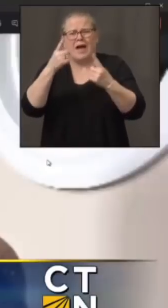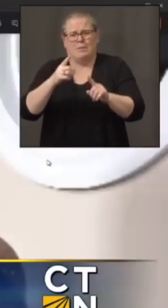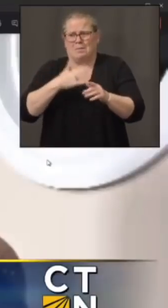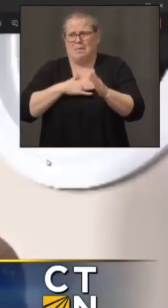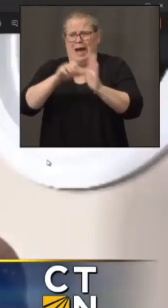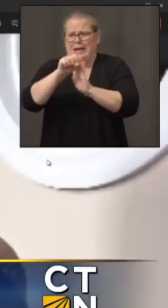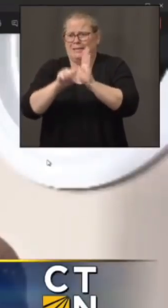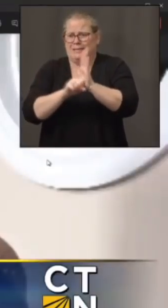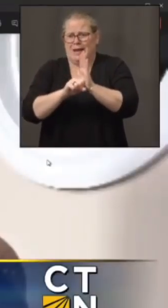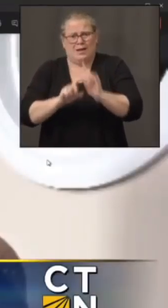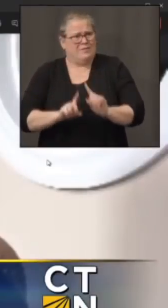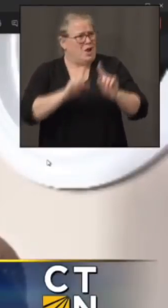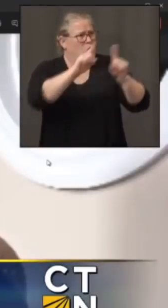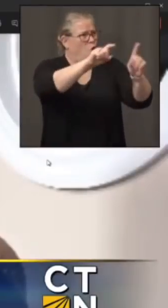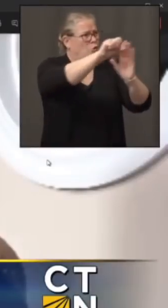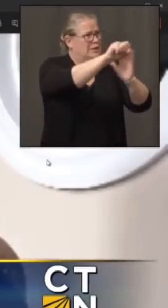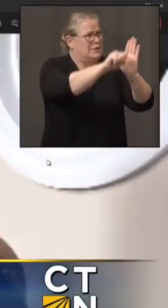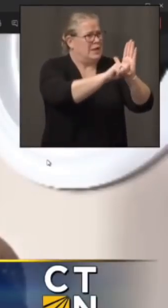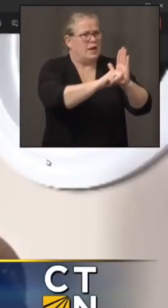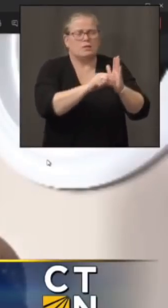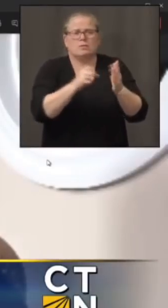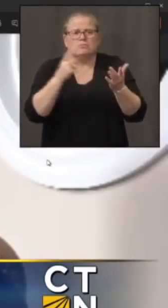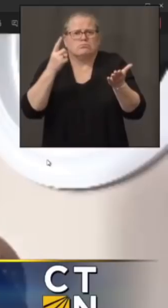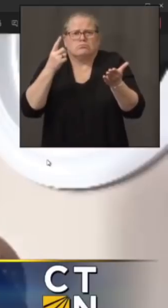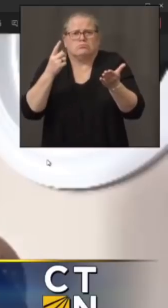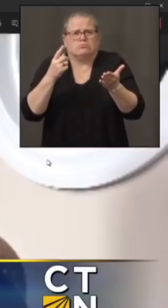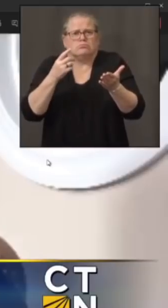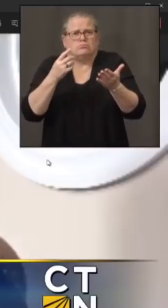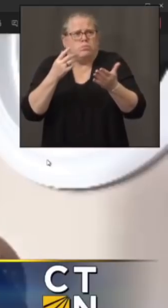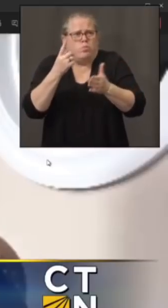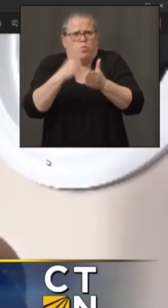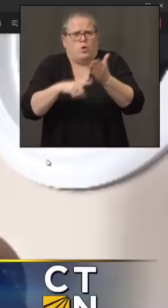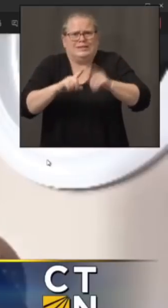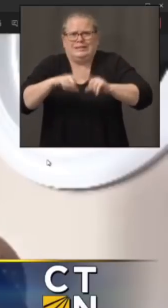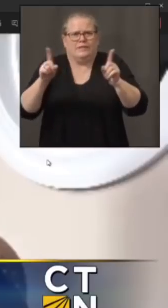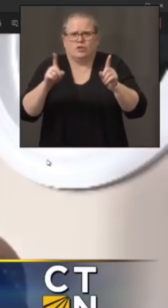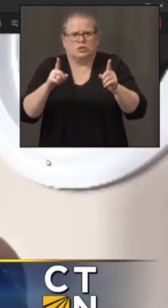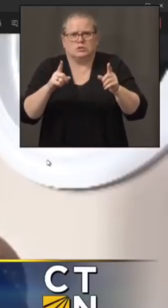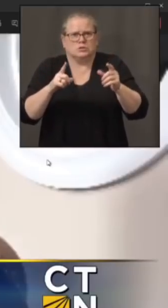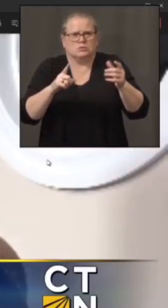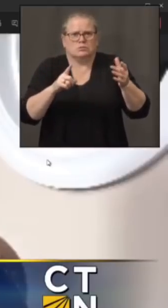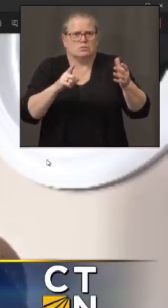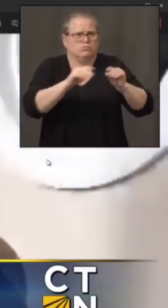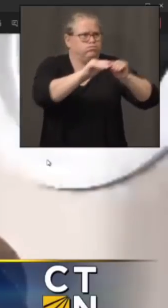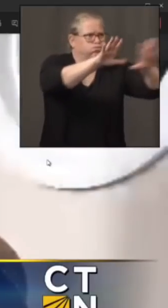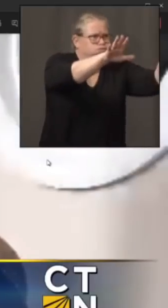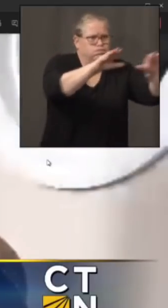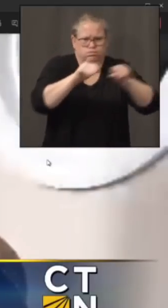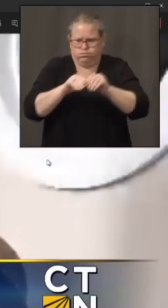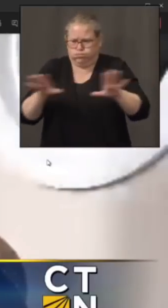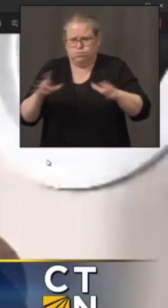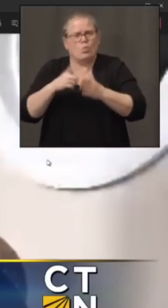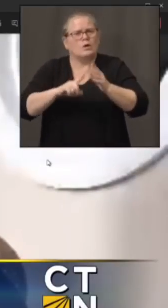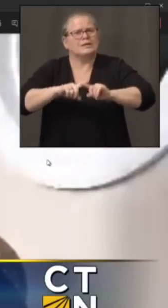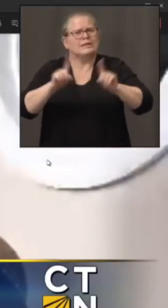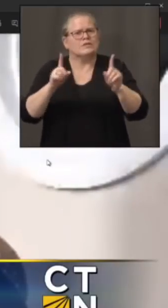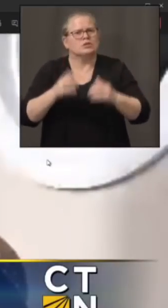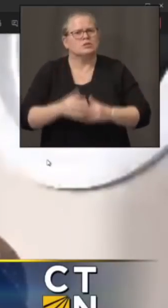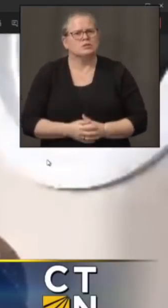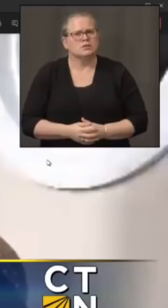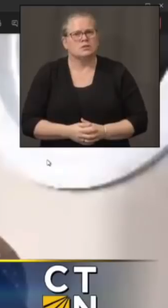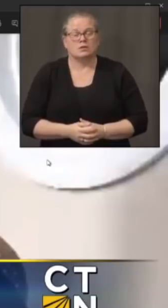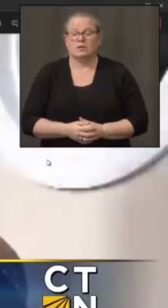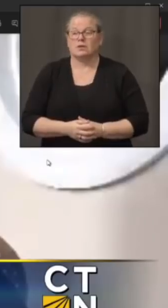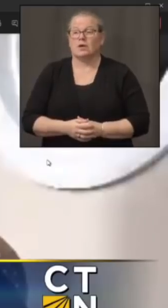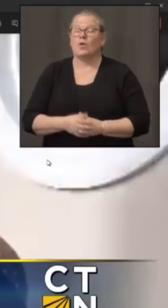should be to try to avoid travel and try to avoid movement. What we've seen is Google mobility data has tracked very